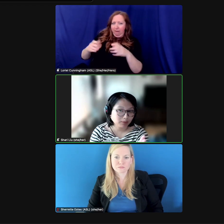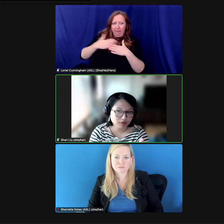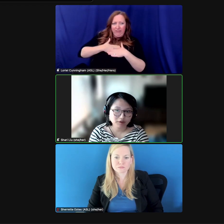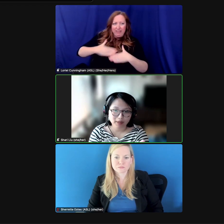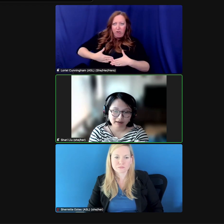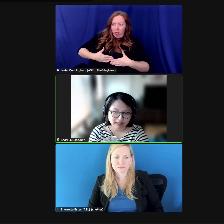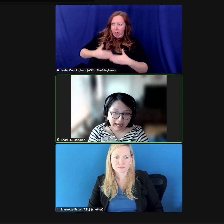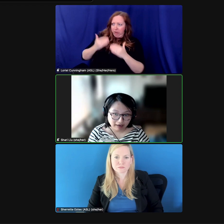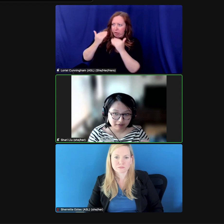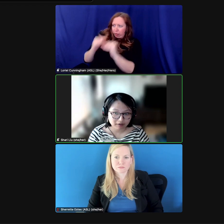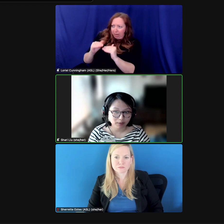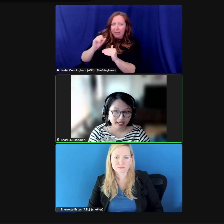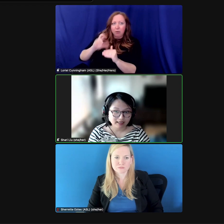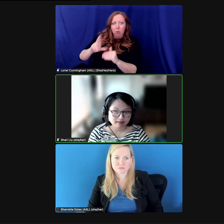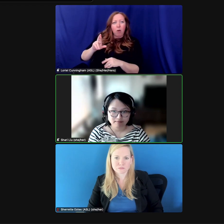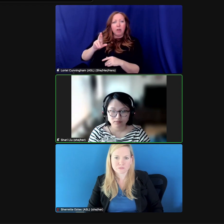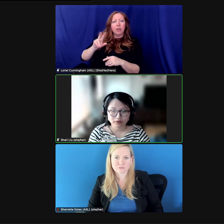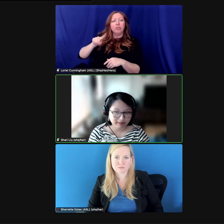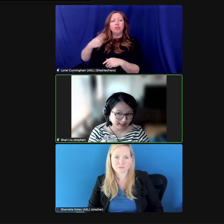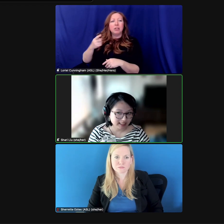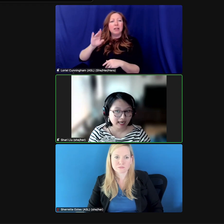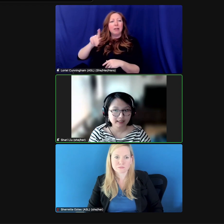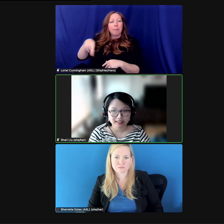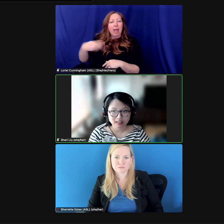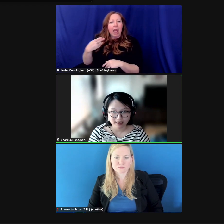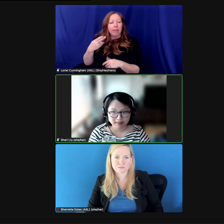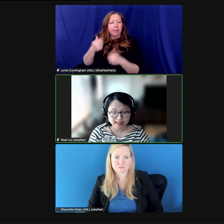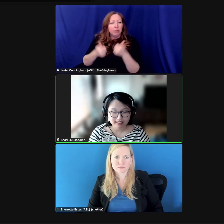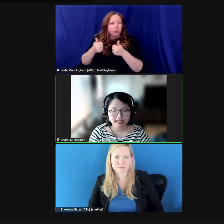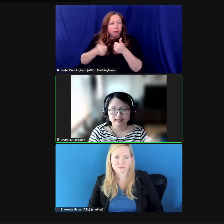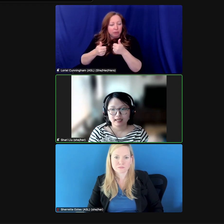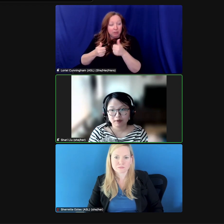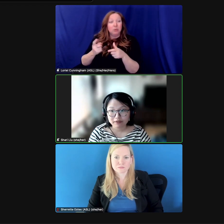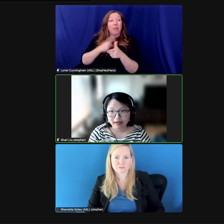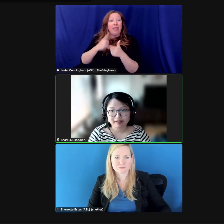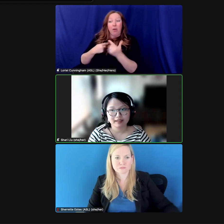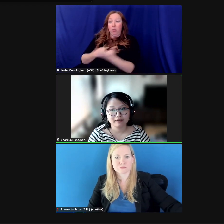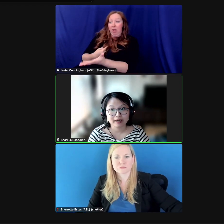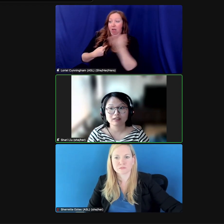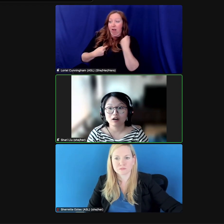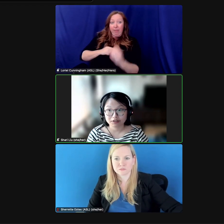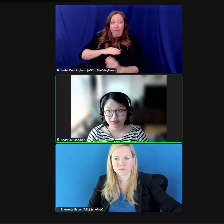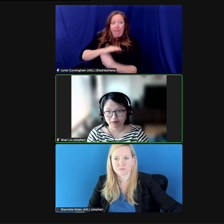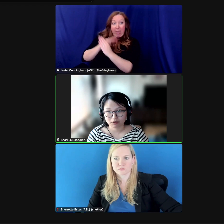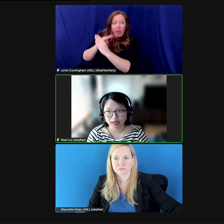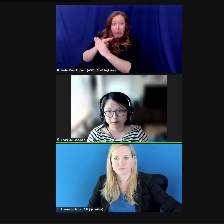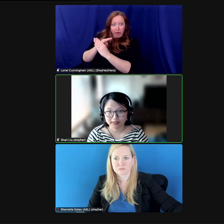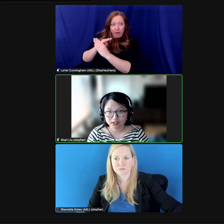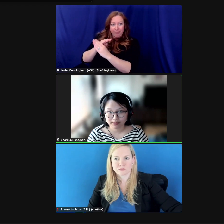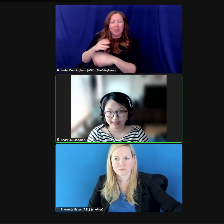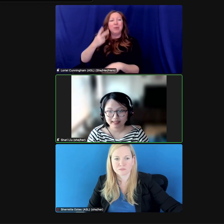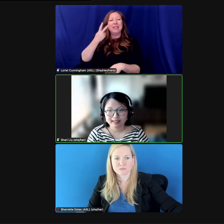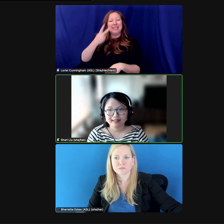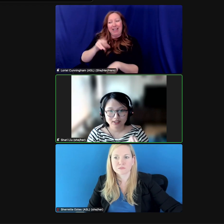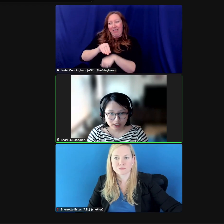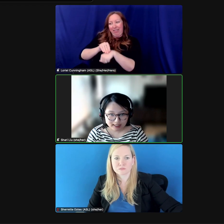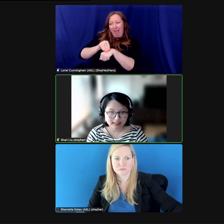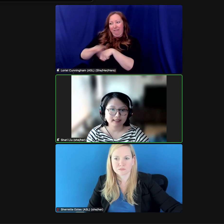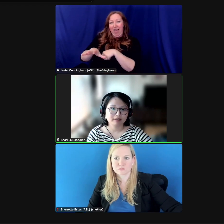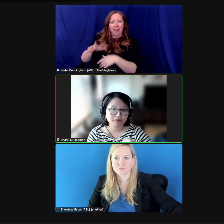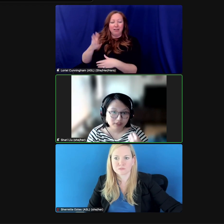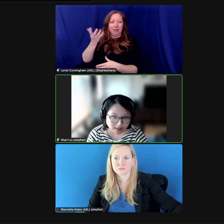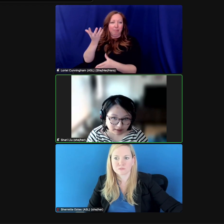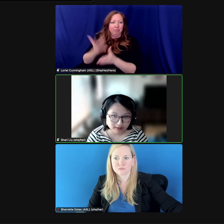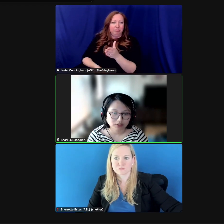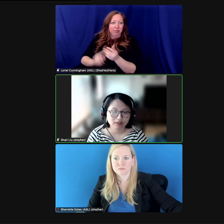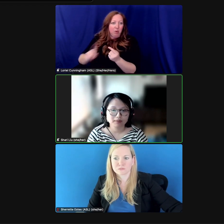this, we moved the barrier out of the way throughout the entire experiment, and we found that the effect also goes away when we do that, suggesting